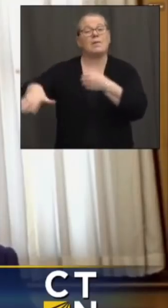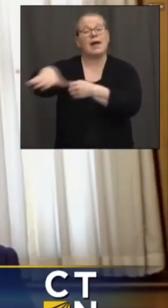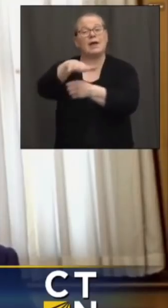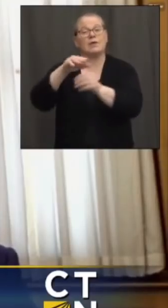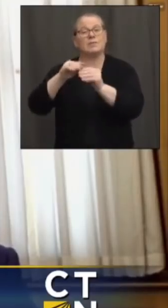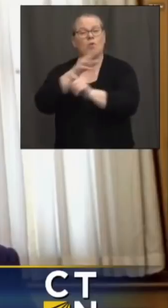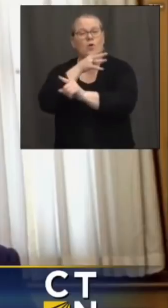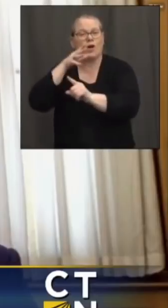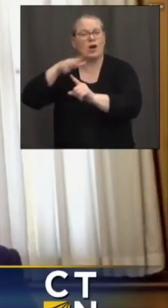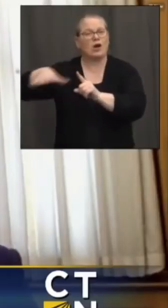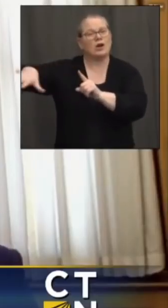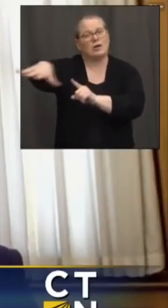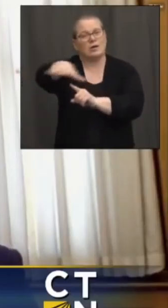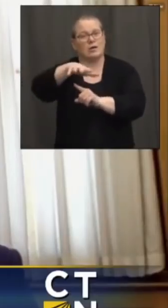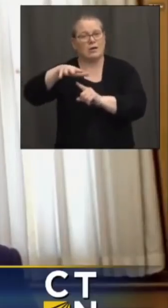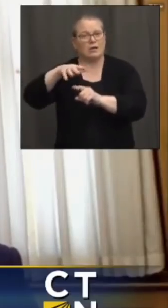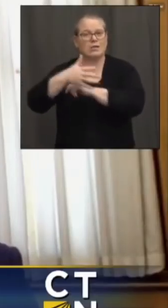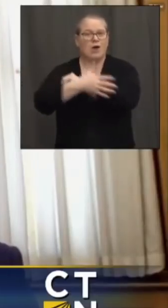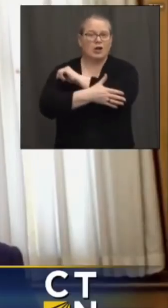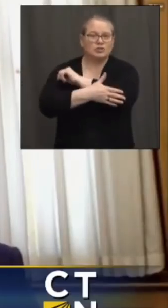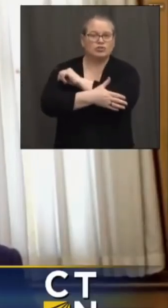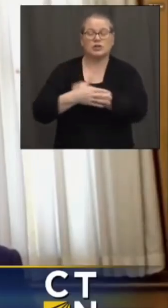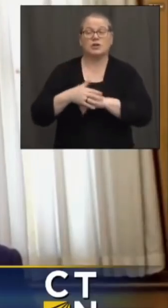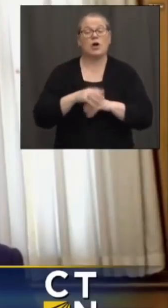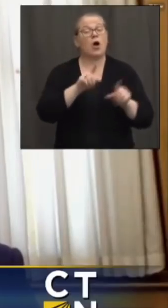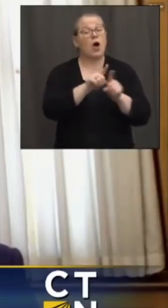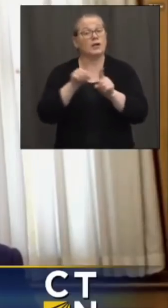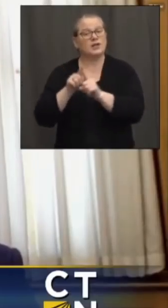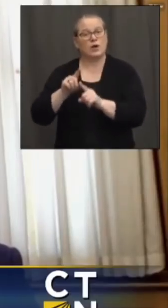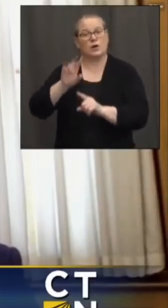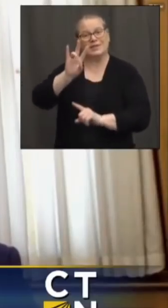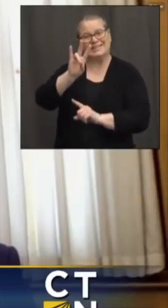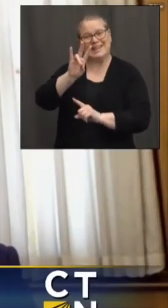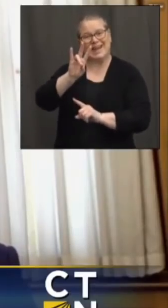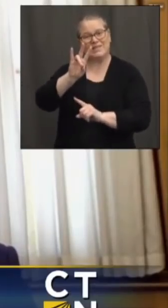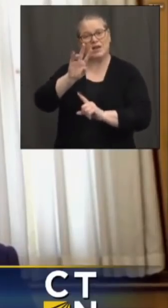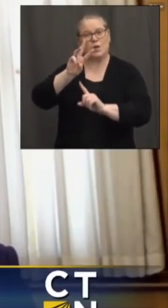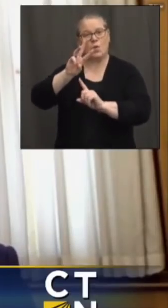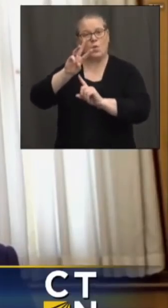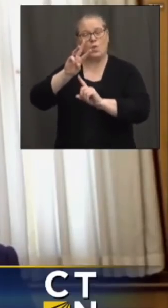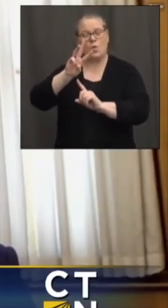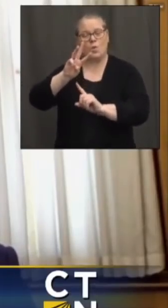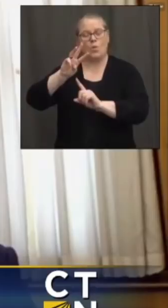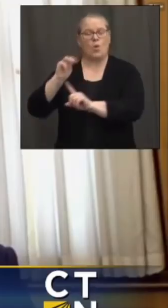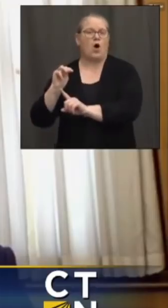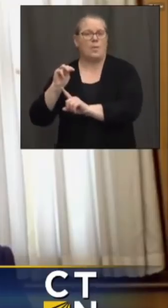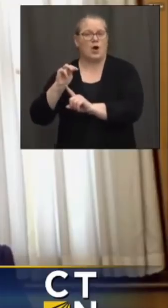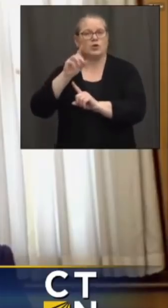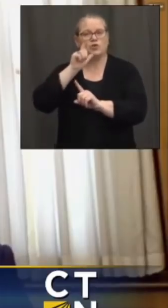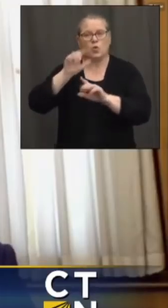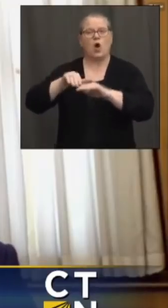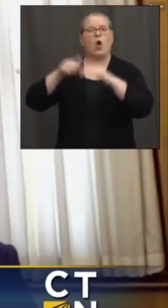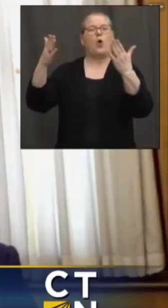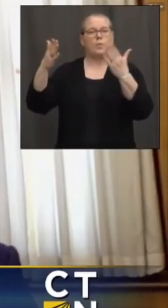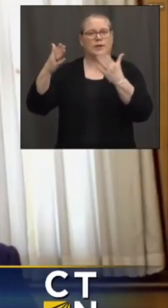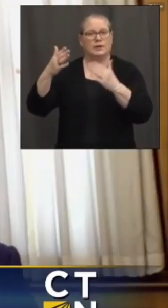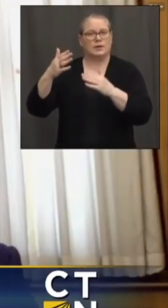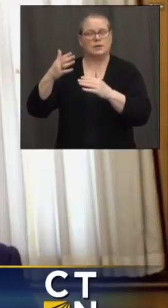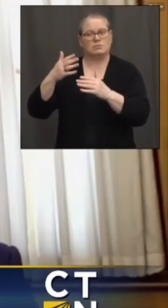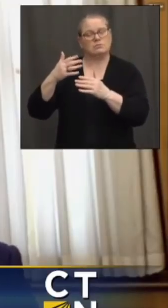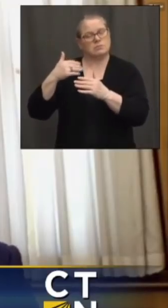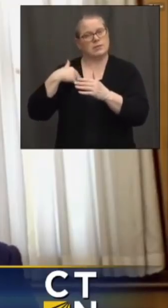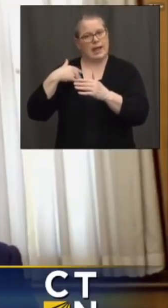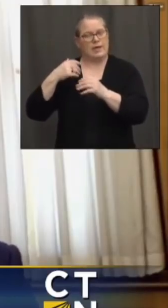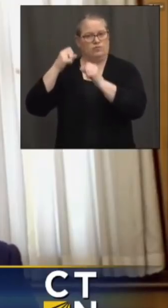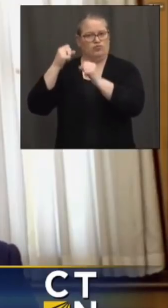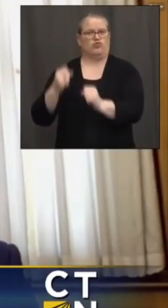also given doses to 7 Walmarts and high SVI communities around the state that are opening up as of today. So we've